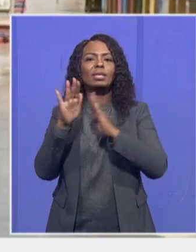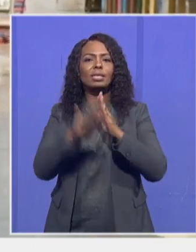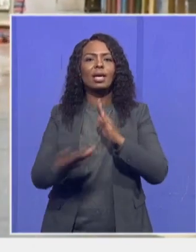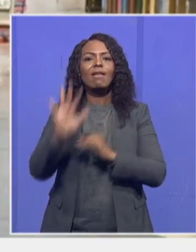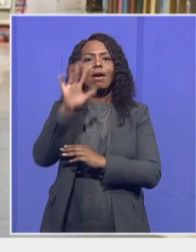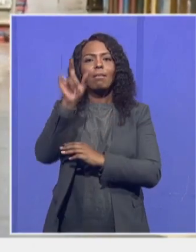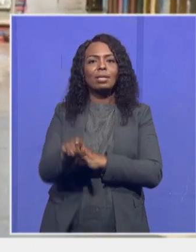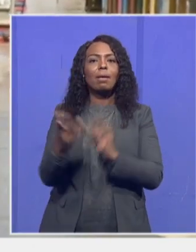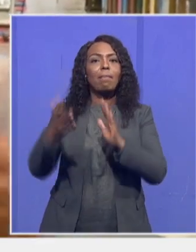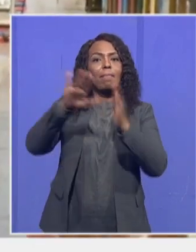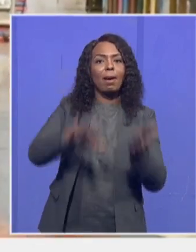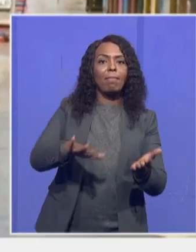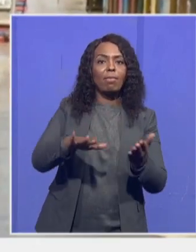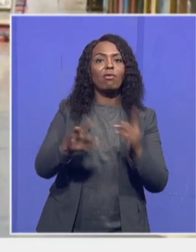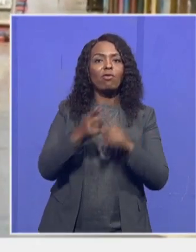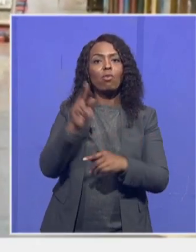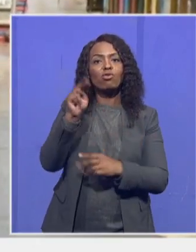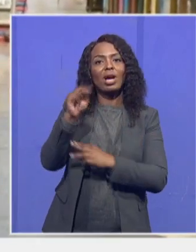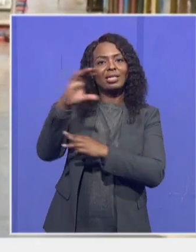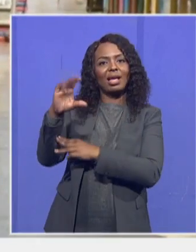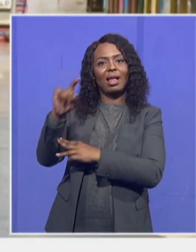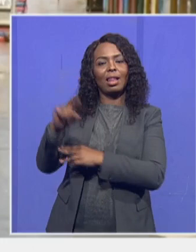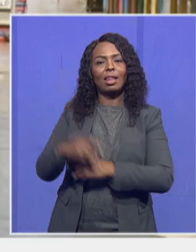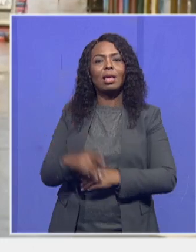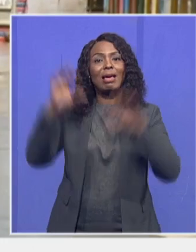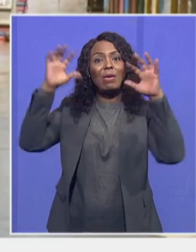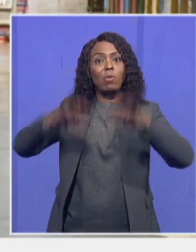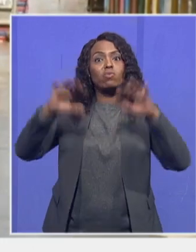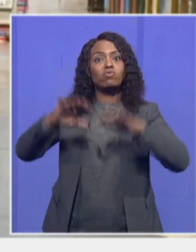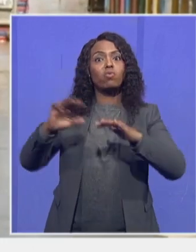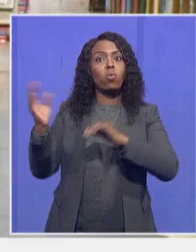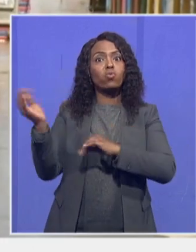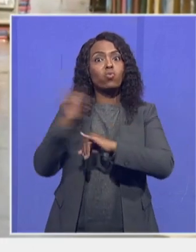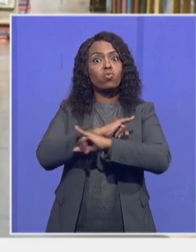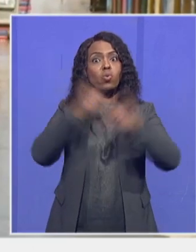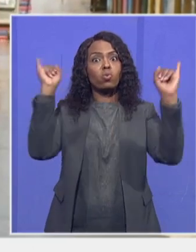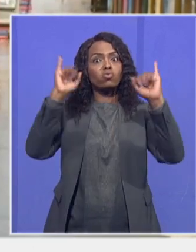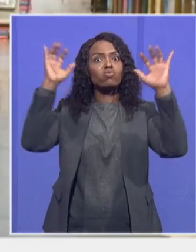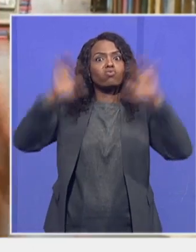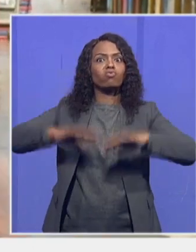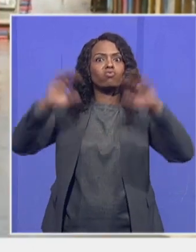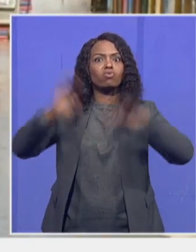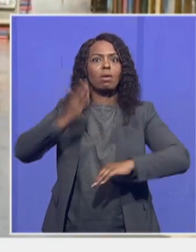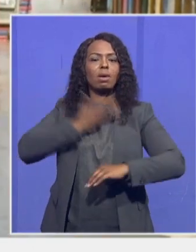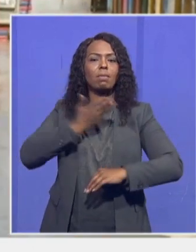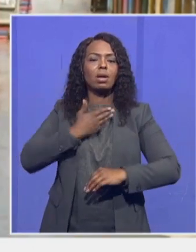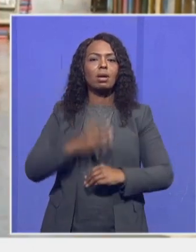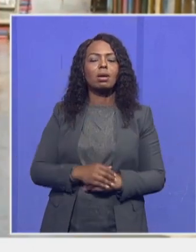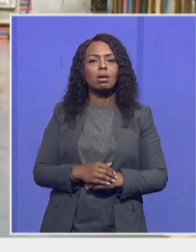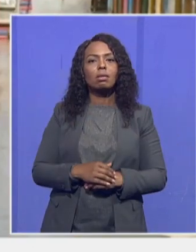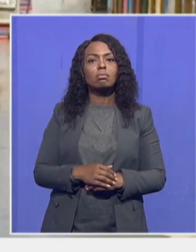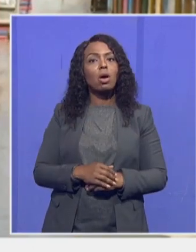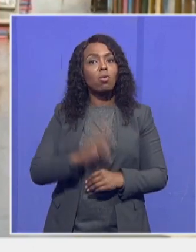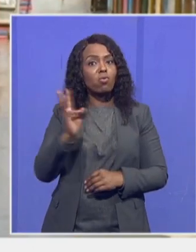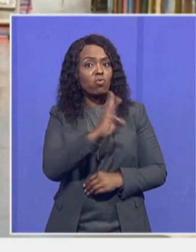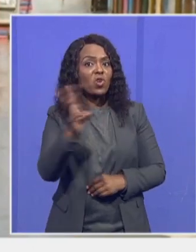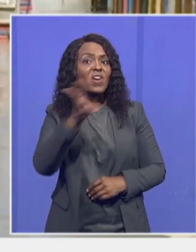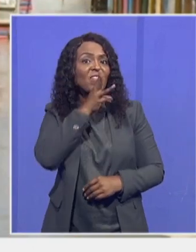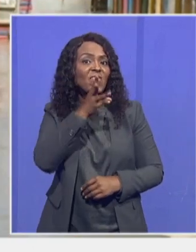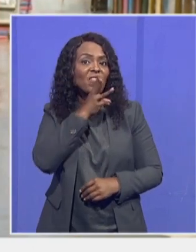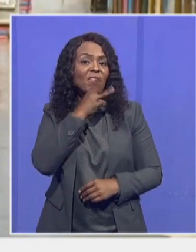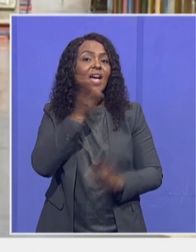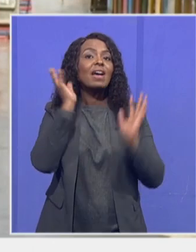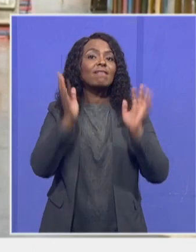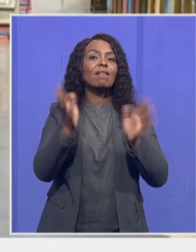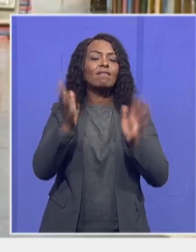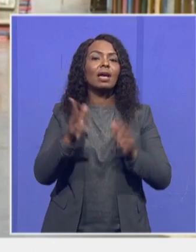dead as a result of the heavy rains that we saw last week. And you saw this more warnings were issued out that heavy rains will